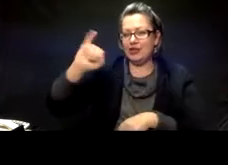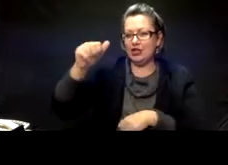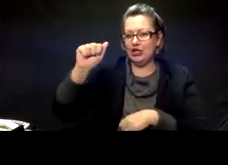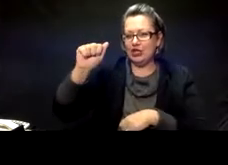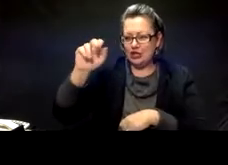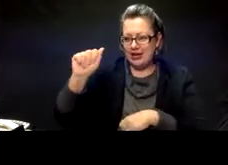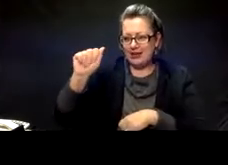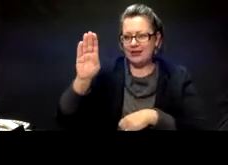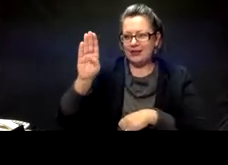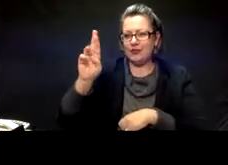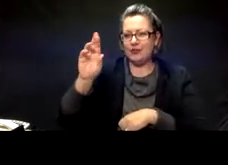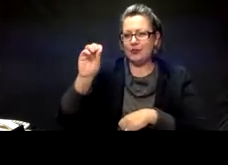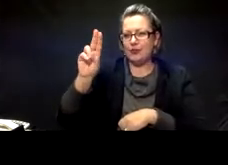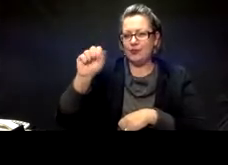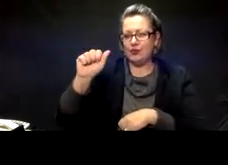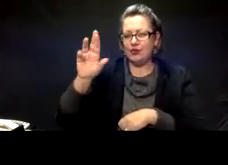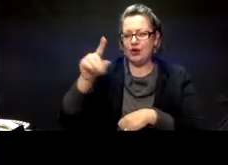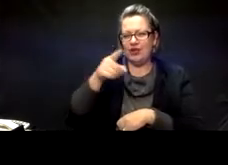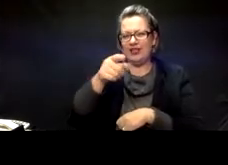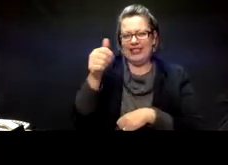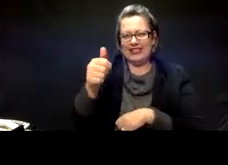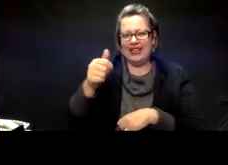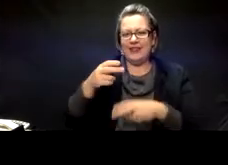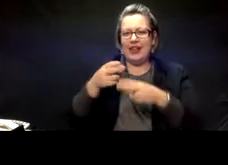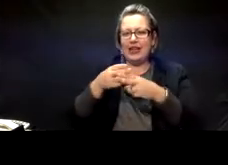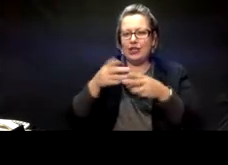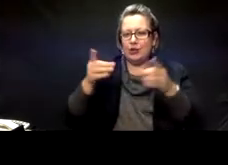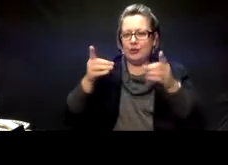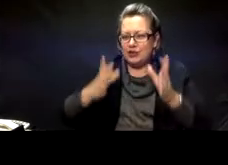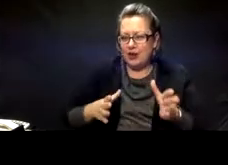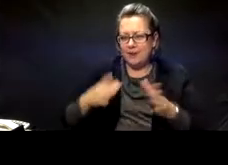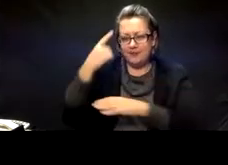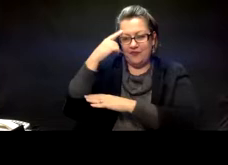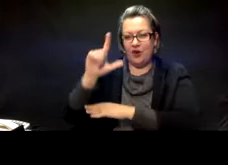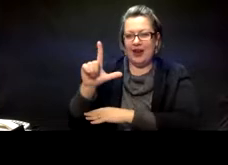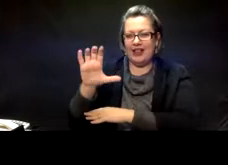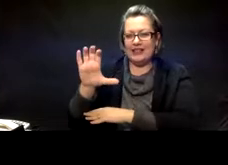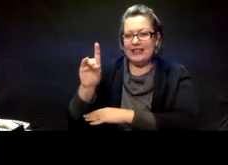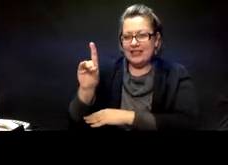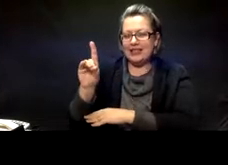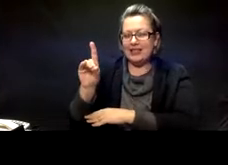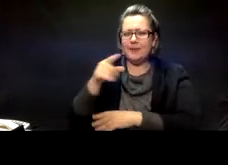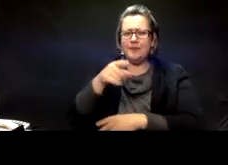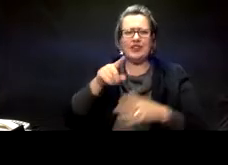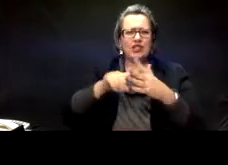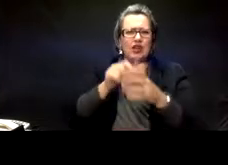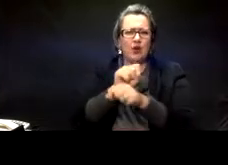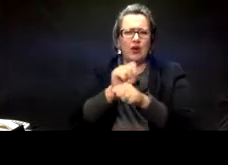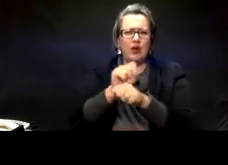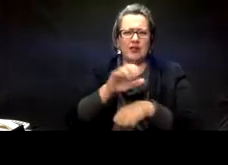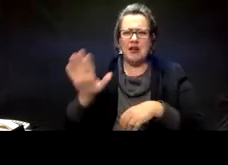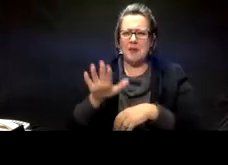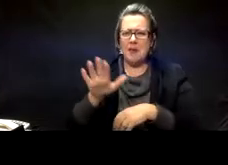As you see on this slide, Jana Broussard is pictured. She's the interim director for